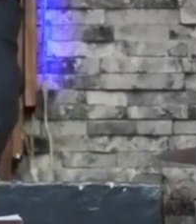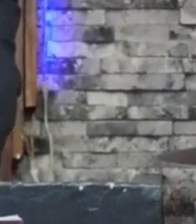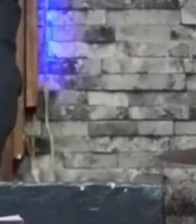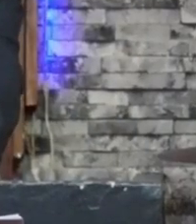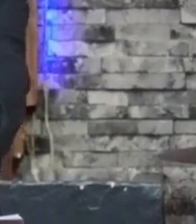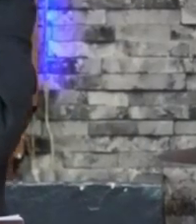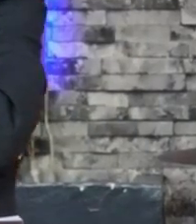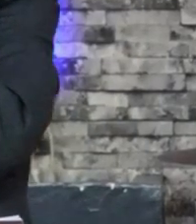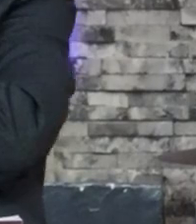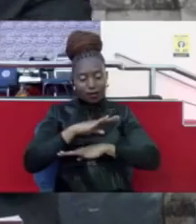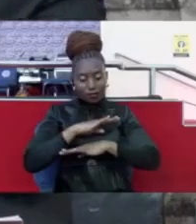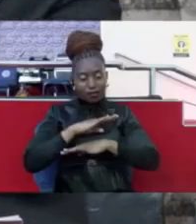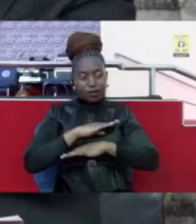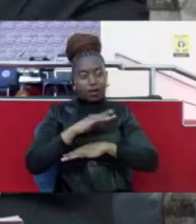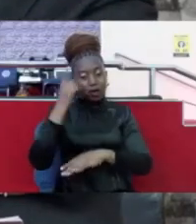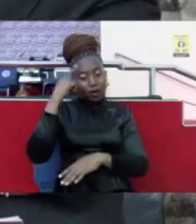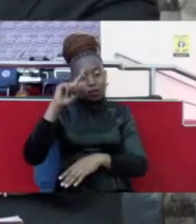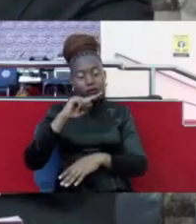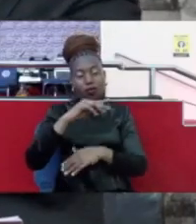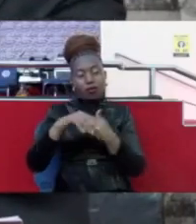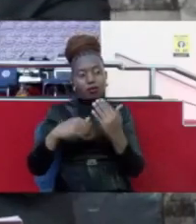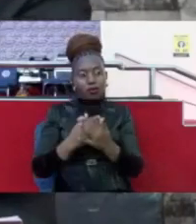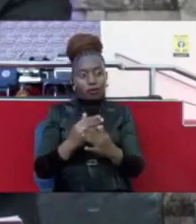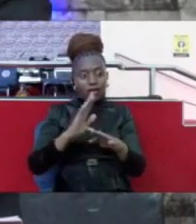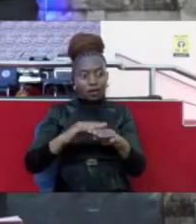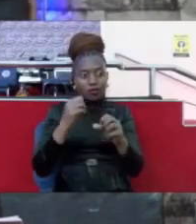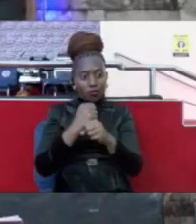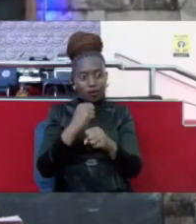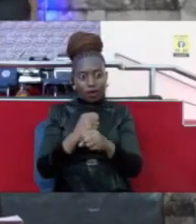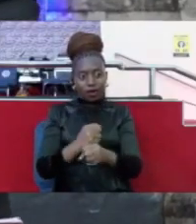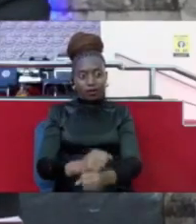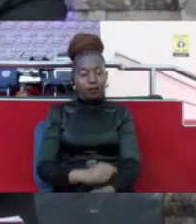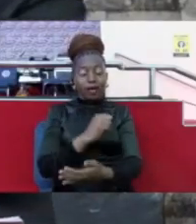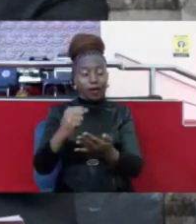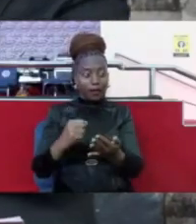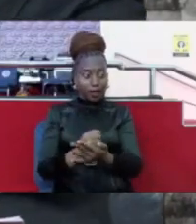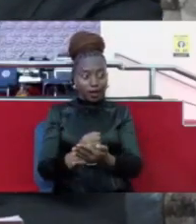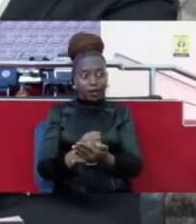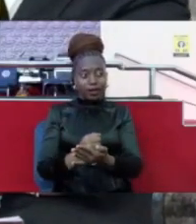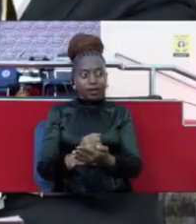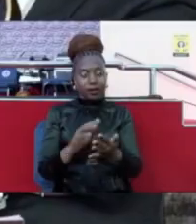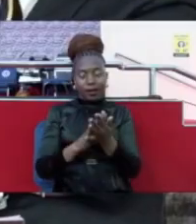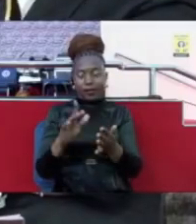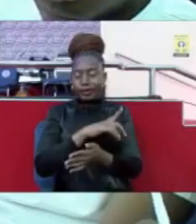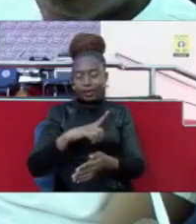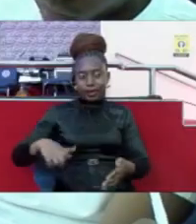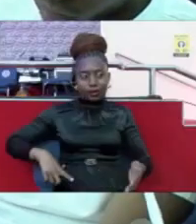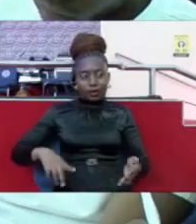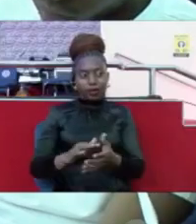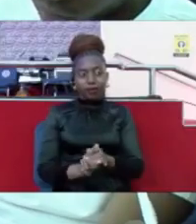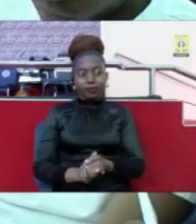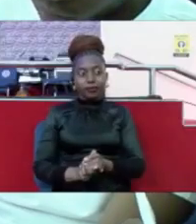uwe na utele, for every good work. Kwa kila kazi iliyo njema. Amen. Amen. Bwana asifiwe. Amen. Let's